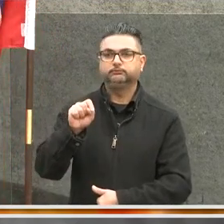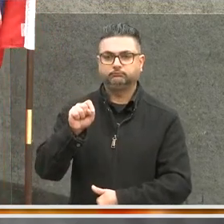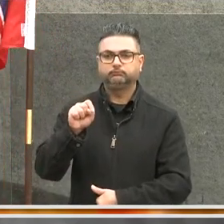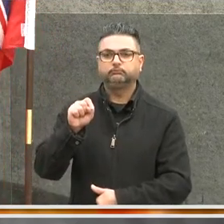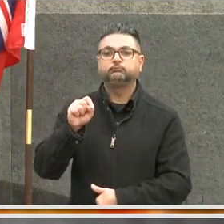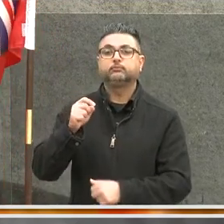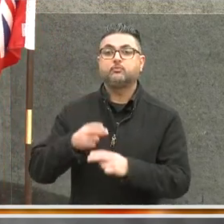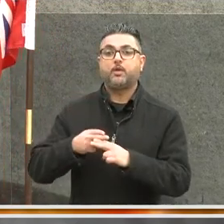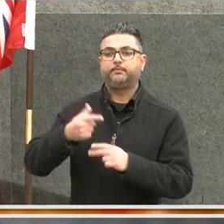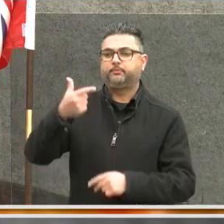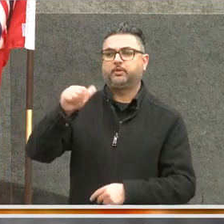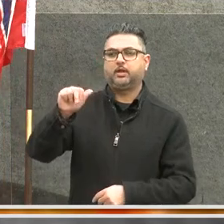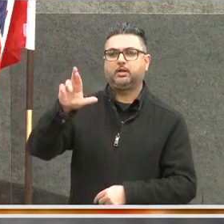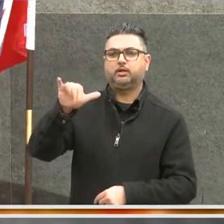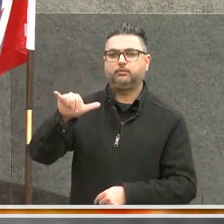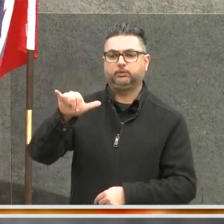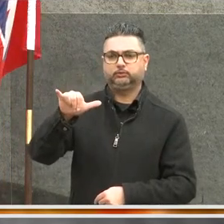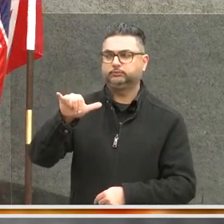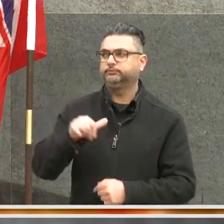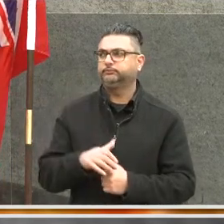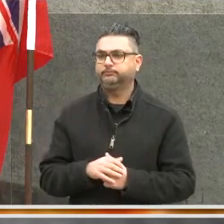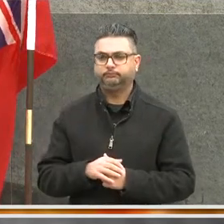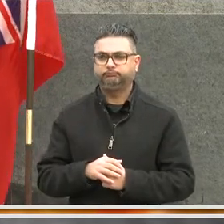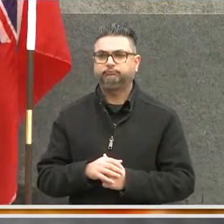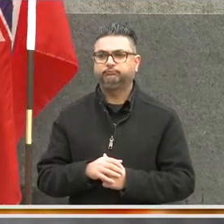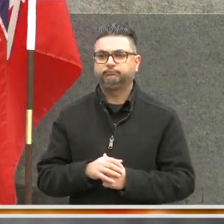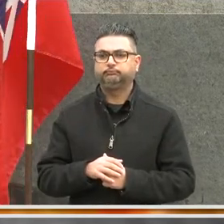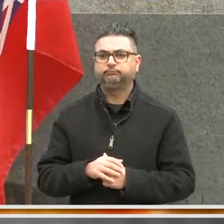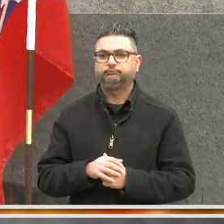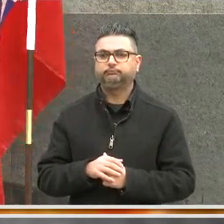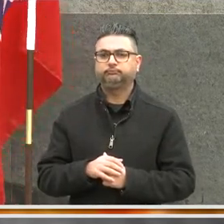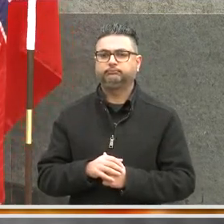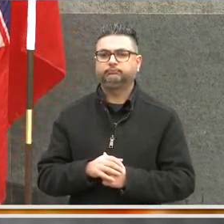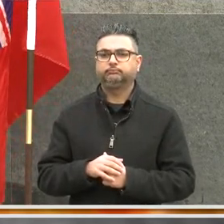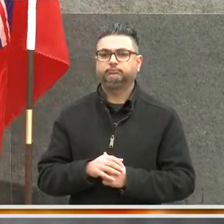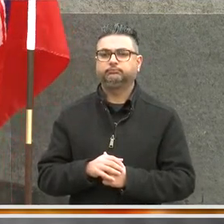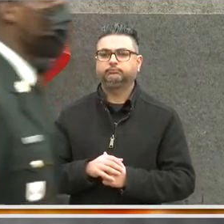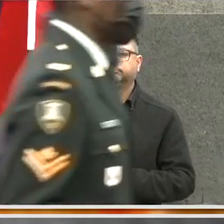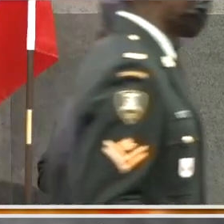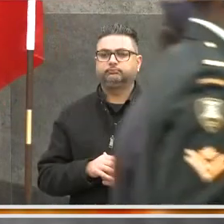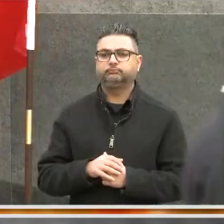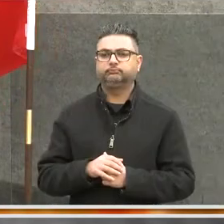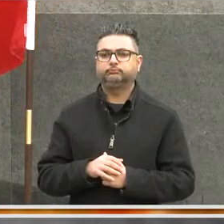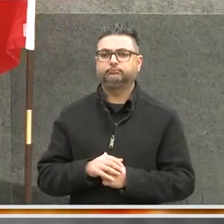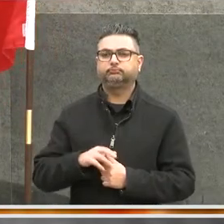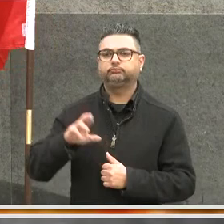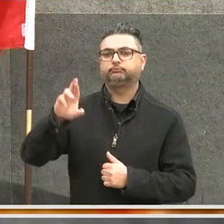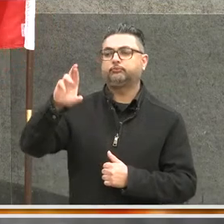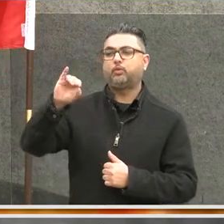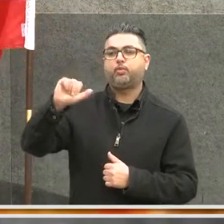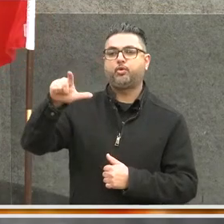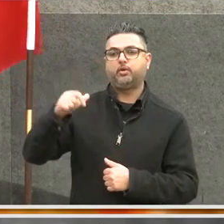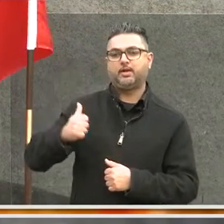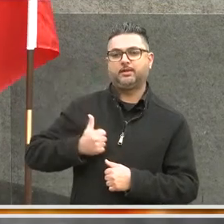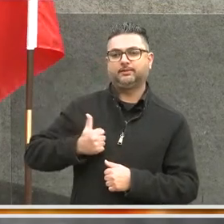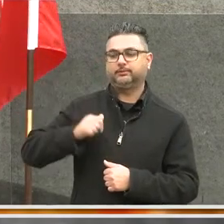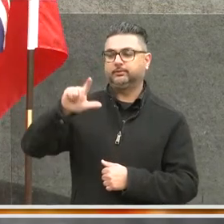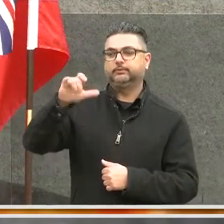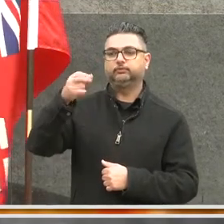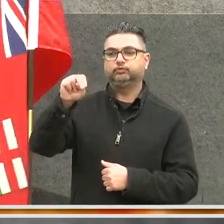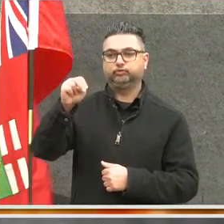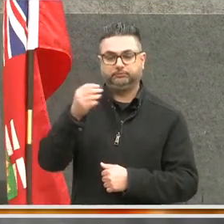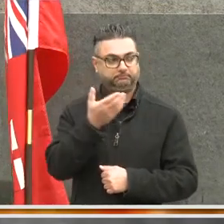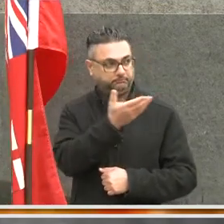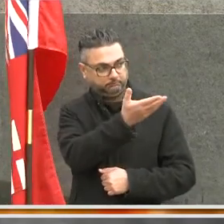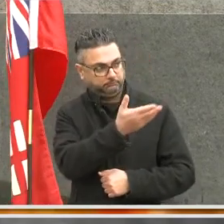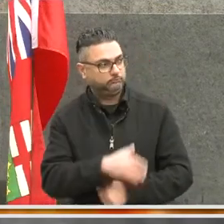Pone, President Royal Canadian Legion, Ontario Command, l'adjudant maître retraité Gary Pone, président de la Légion Royale